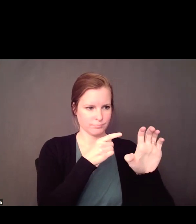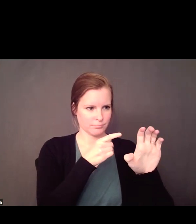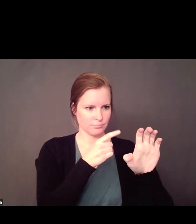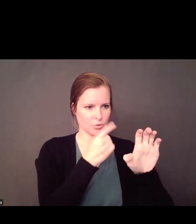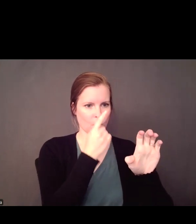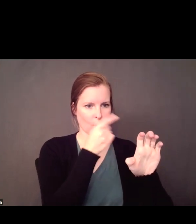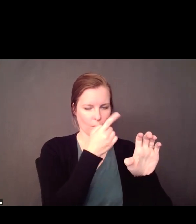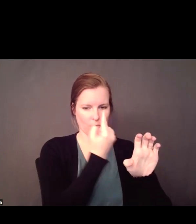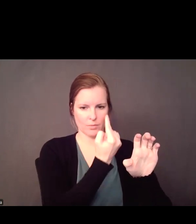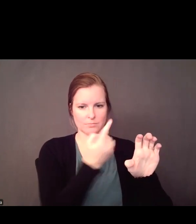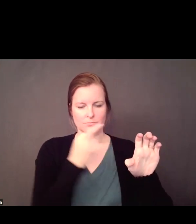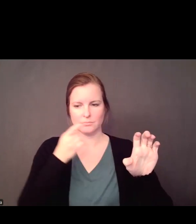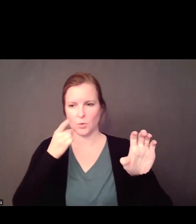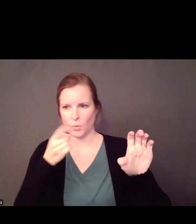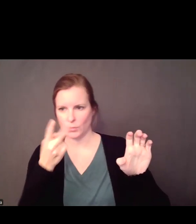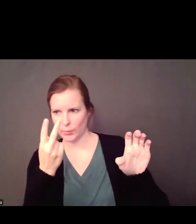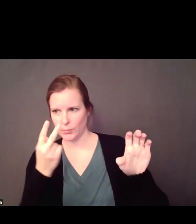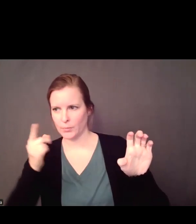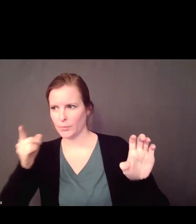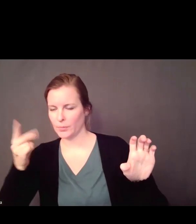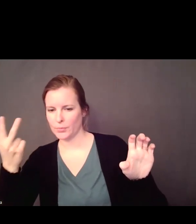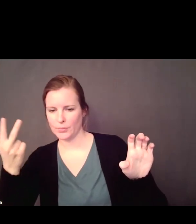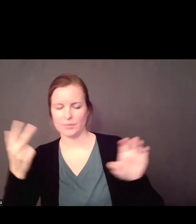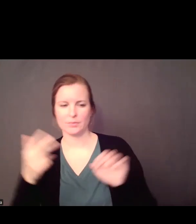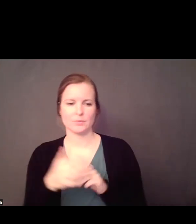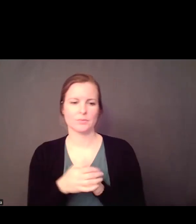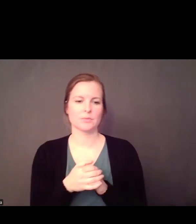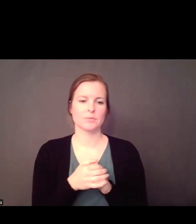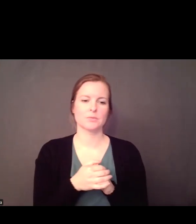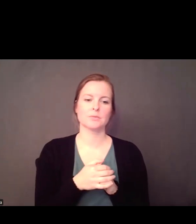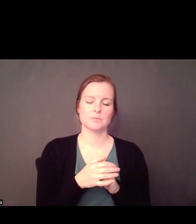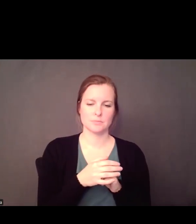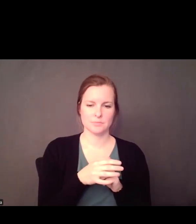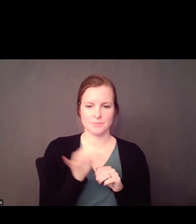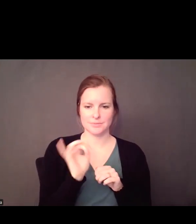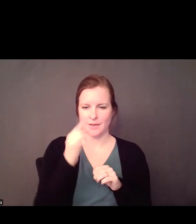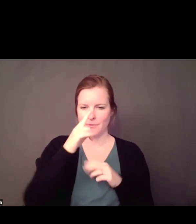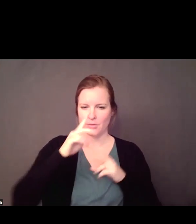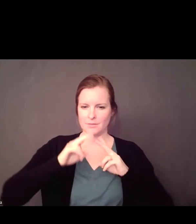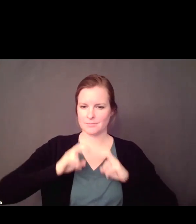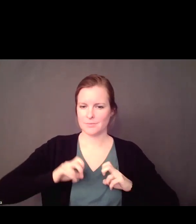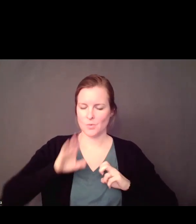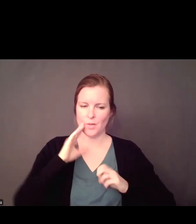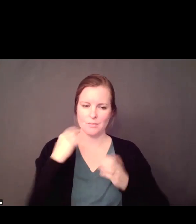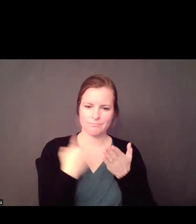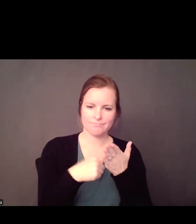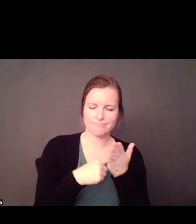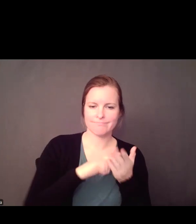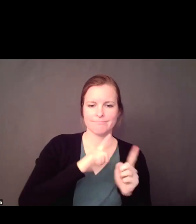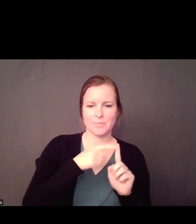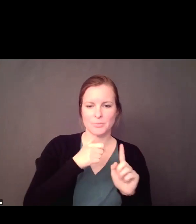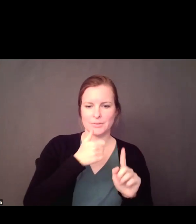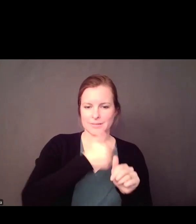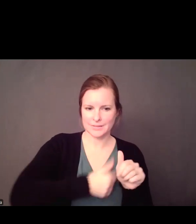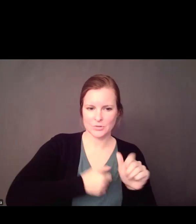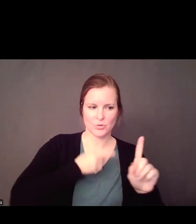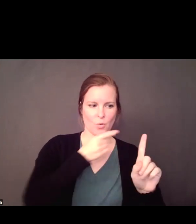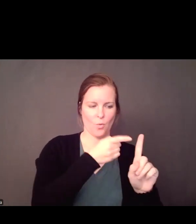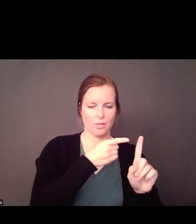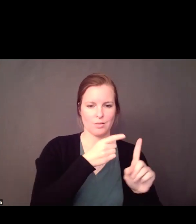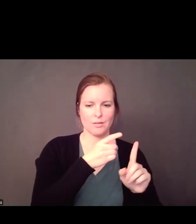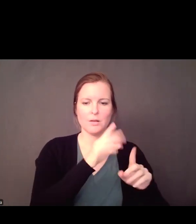on the assessment, we're going to individually talk about each goal here. So we have mobility, Ben's desire to learn